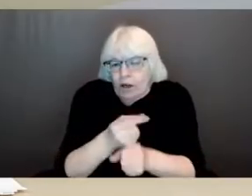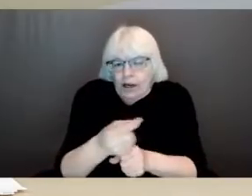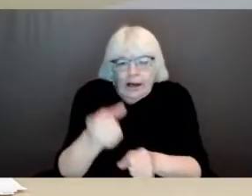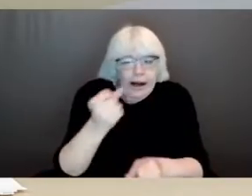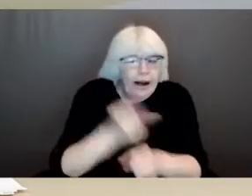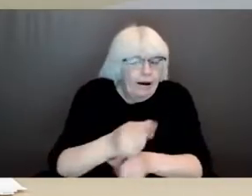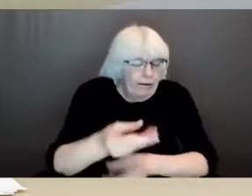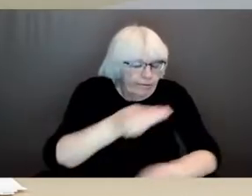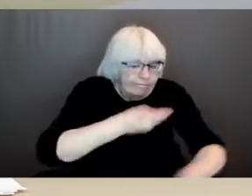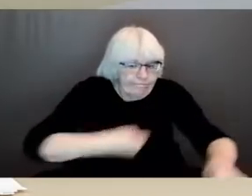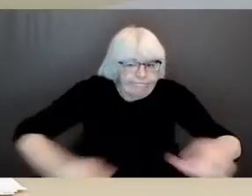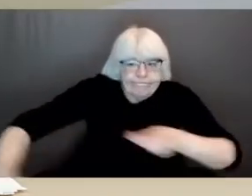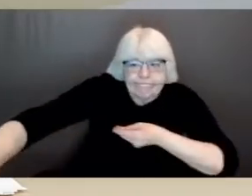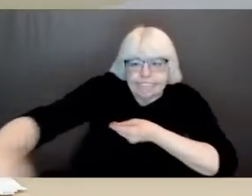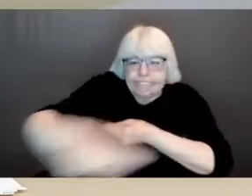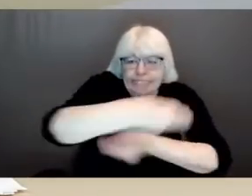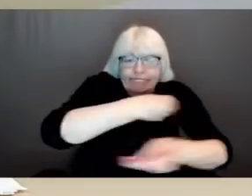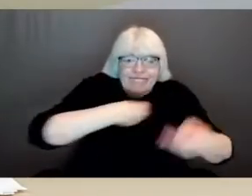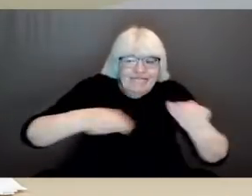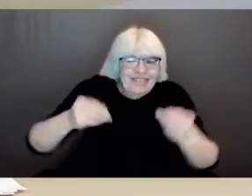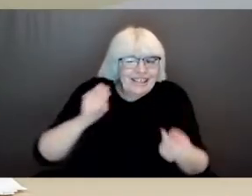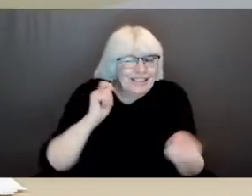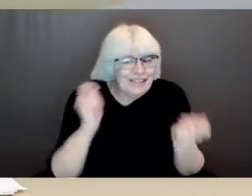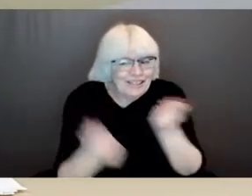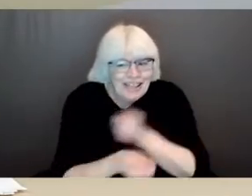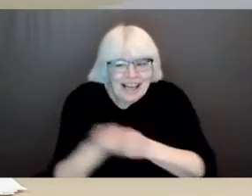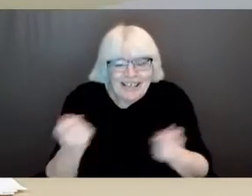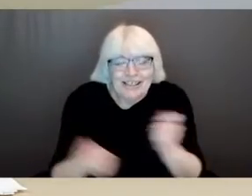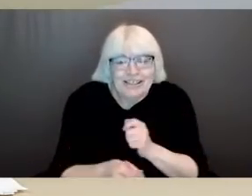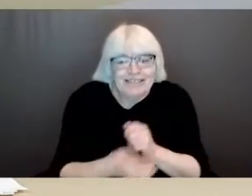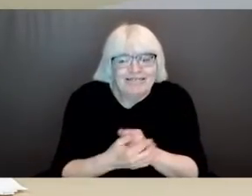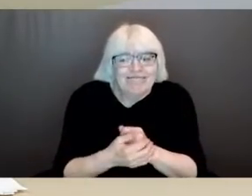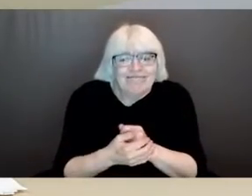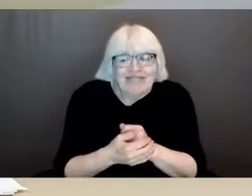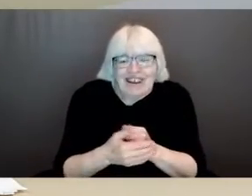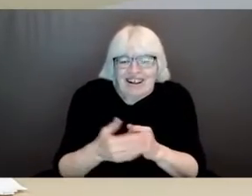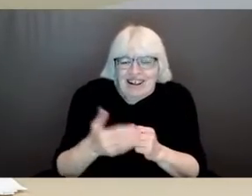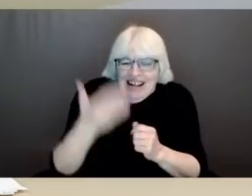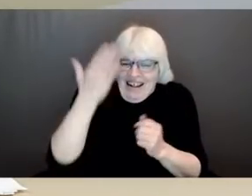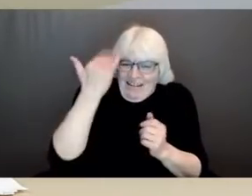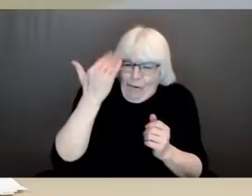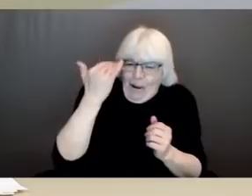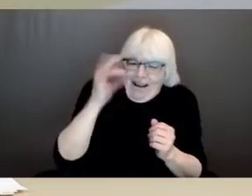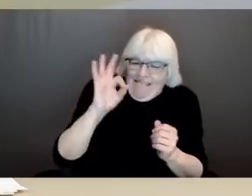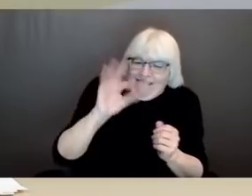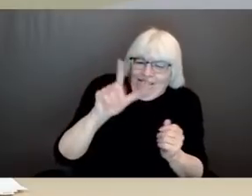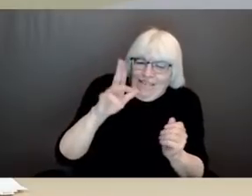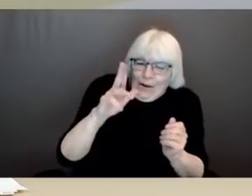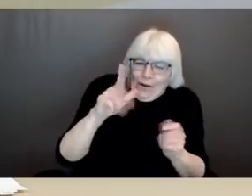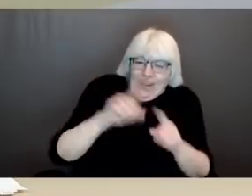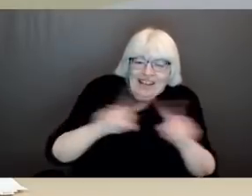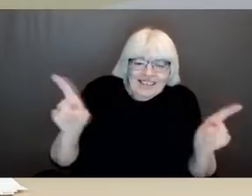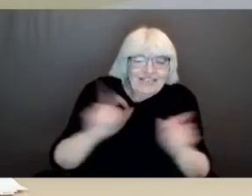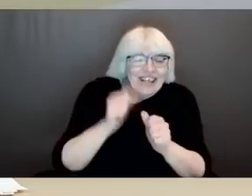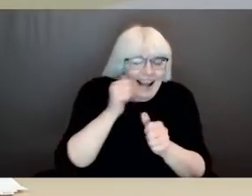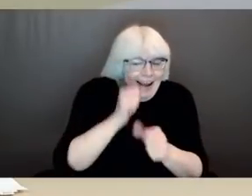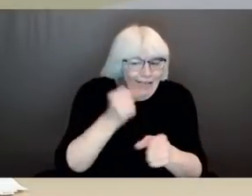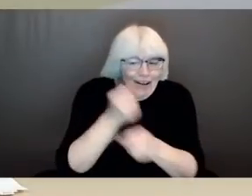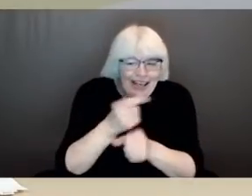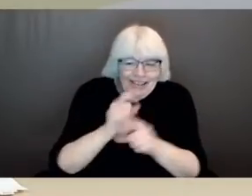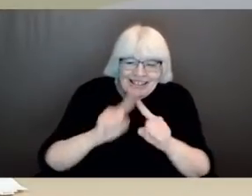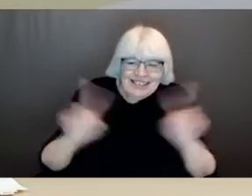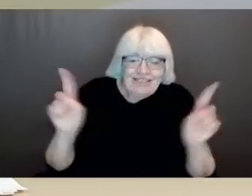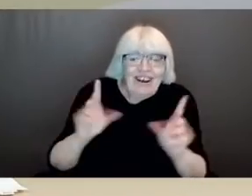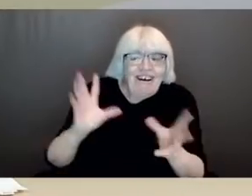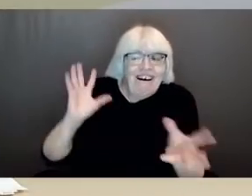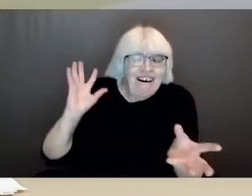and changing, which is why the flu vaccine differs every year. Over time, humans have adapted to influenza, building